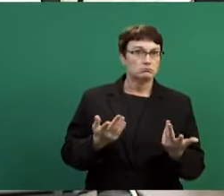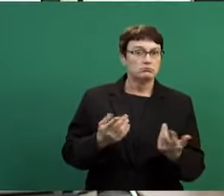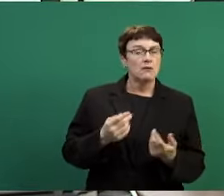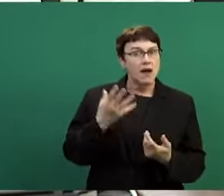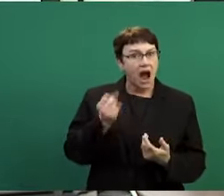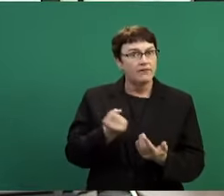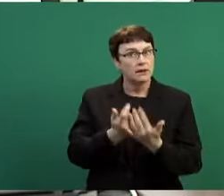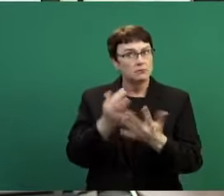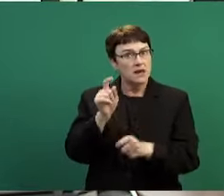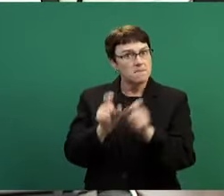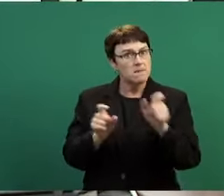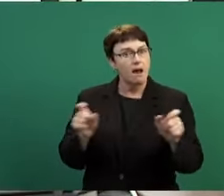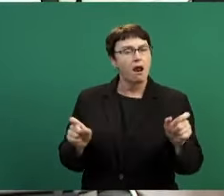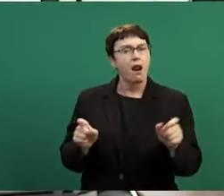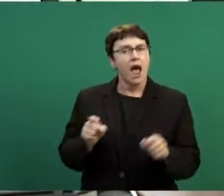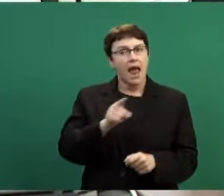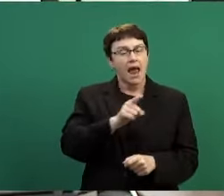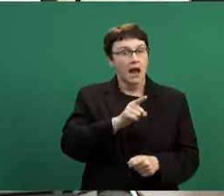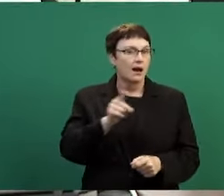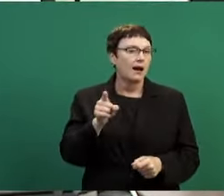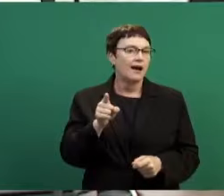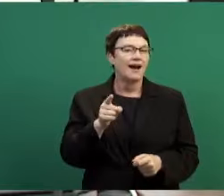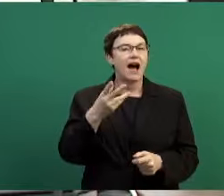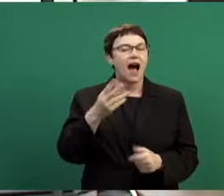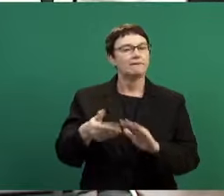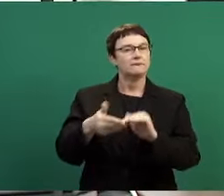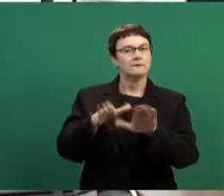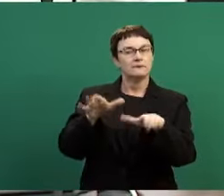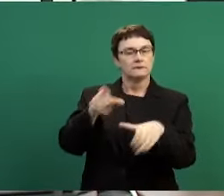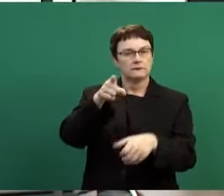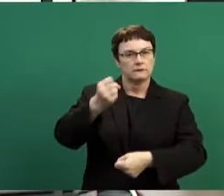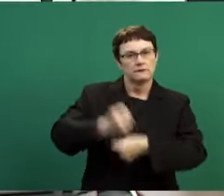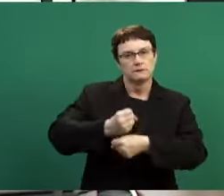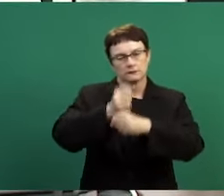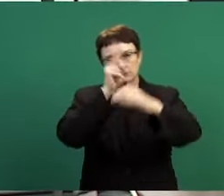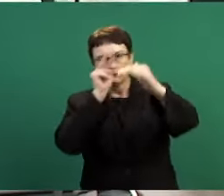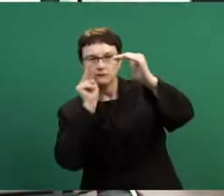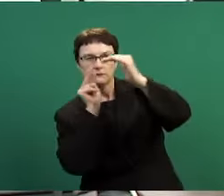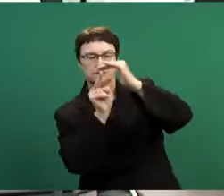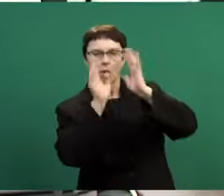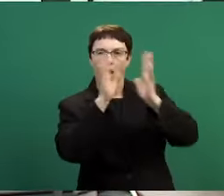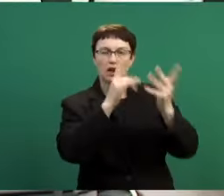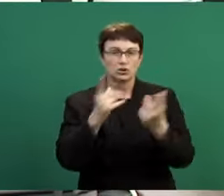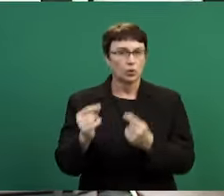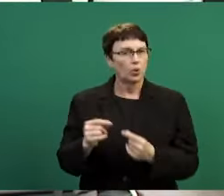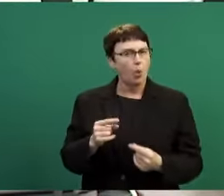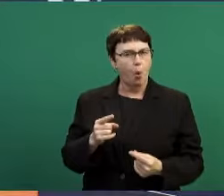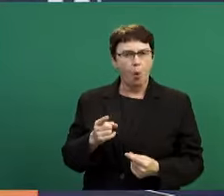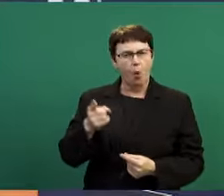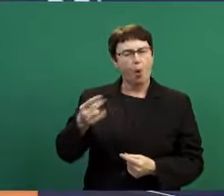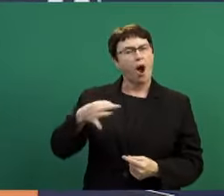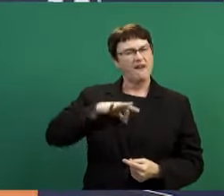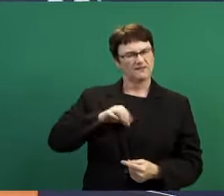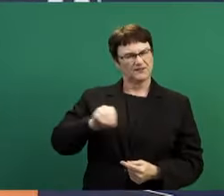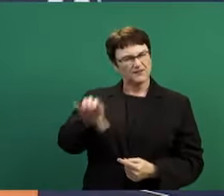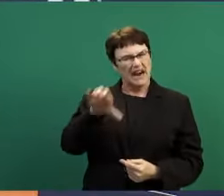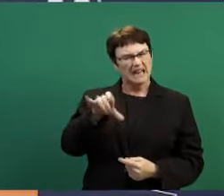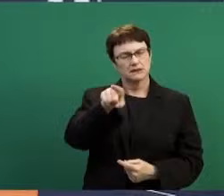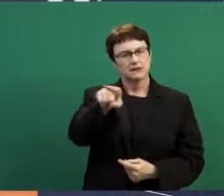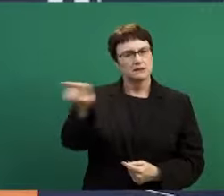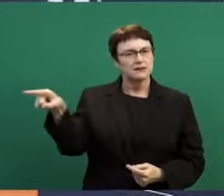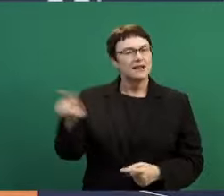well to try and predict what they think we are going to do. And most of the time, it